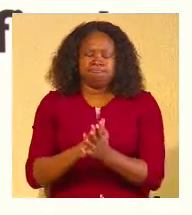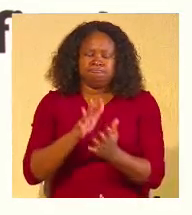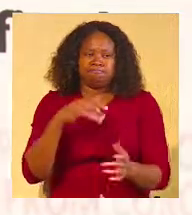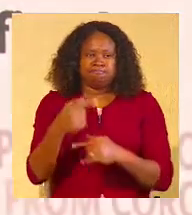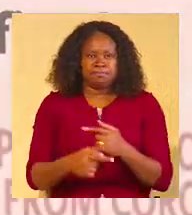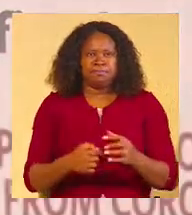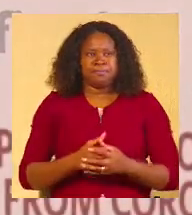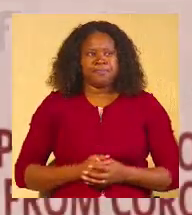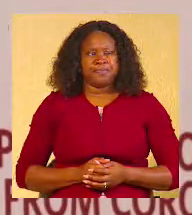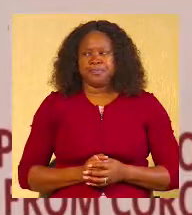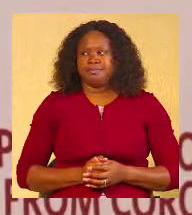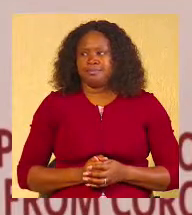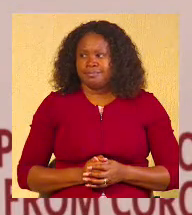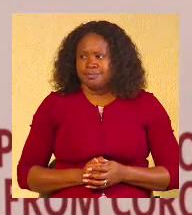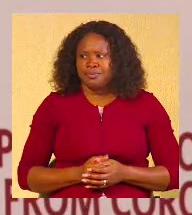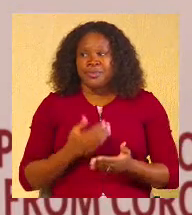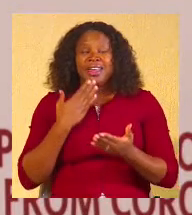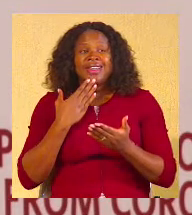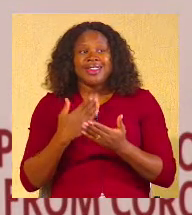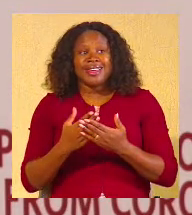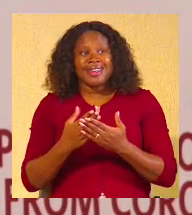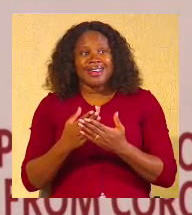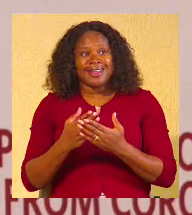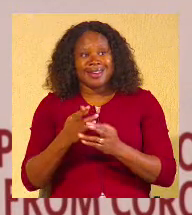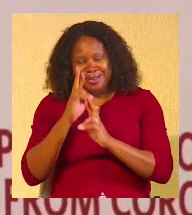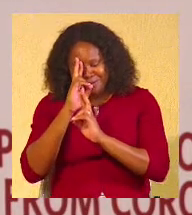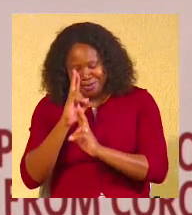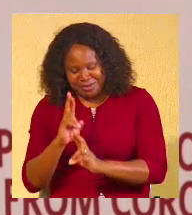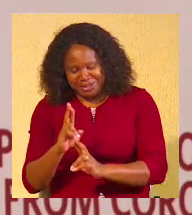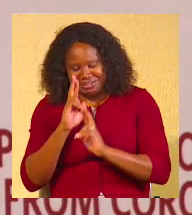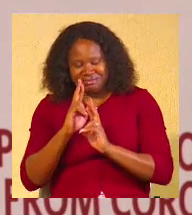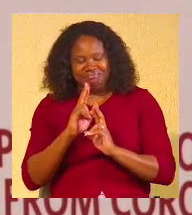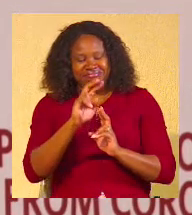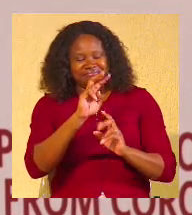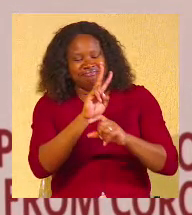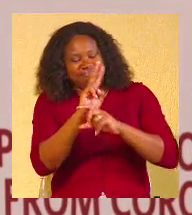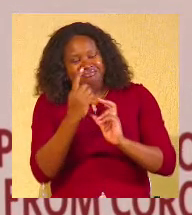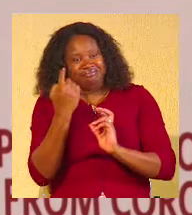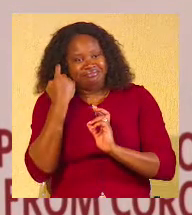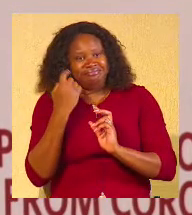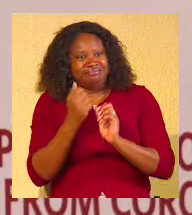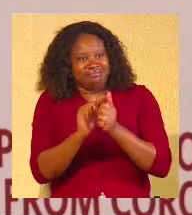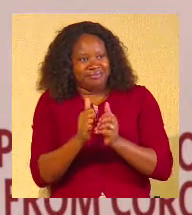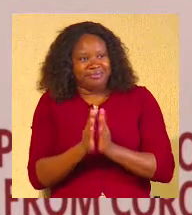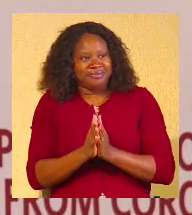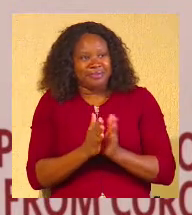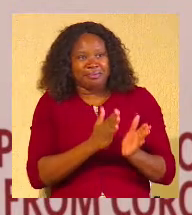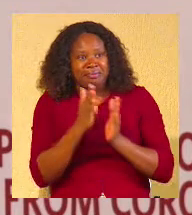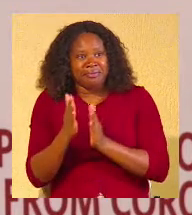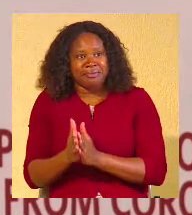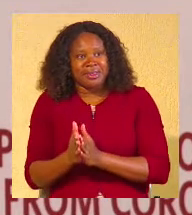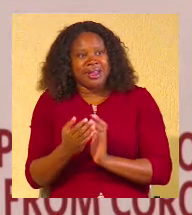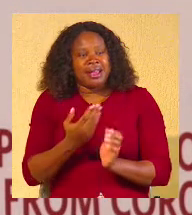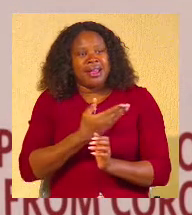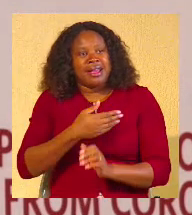Thank you so much, Honorable Emma Kantema Gaumas. I would like to ask Ms. Gale, perhaps,